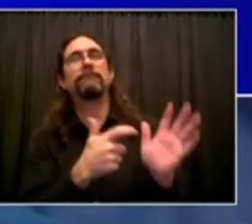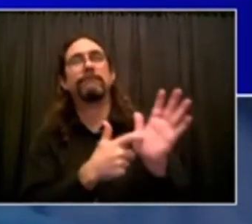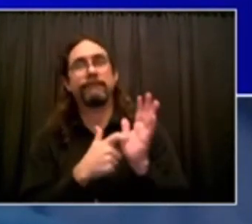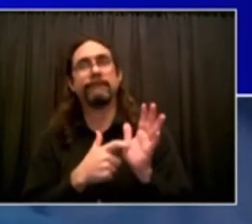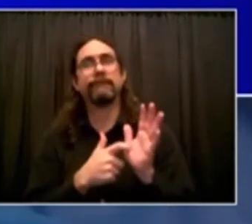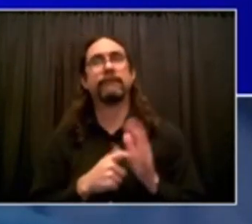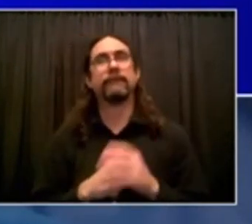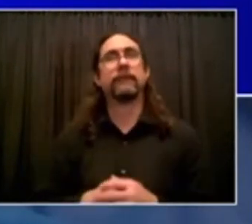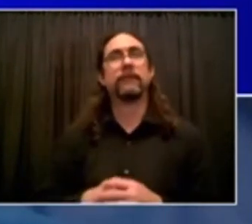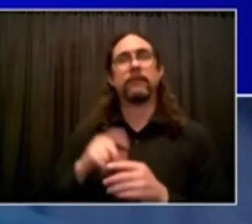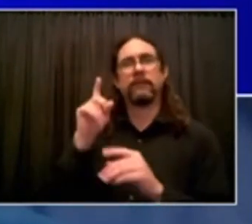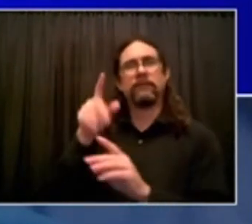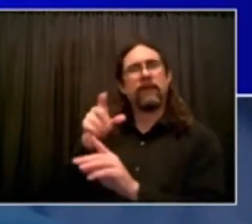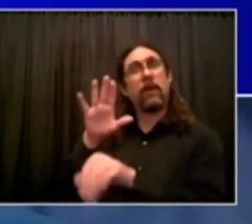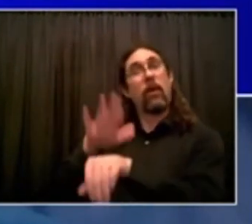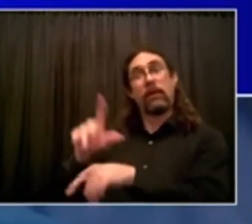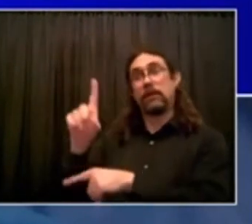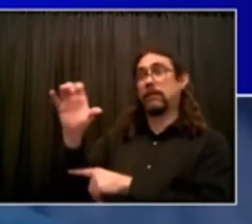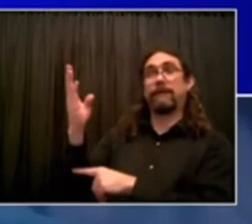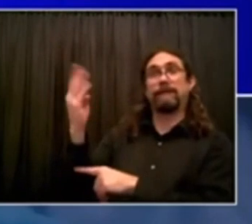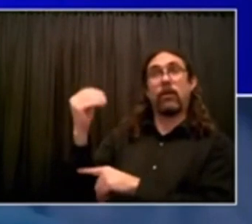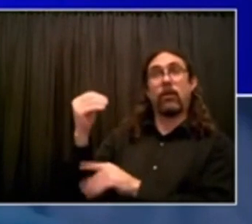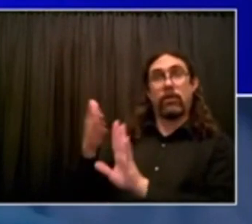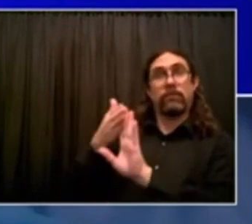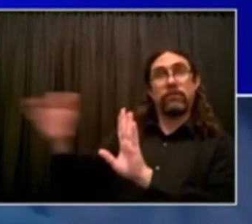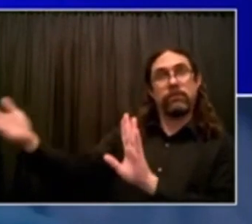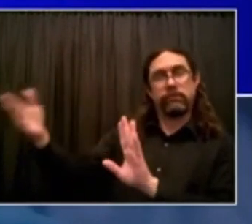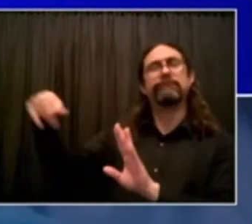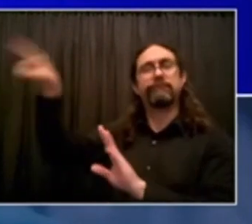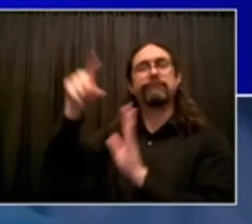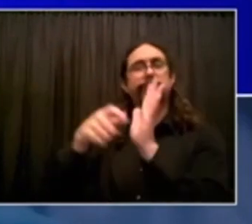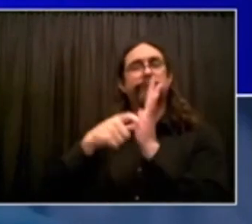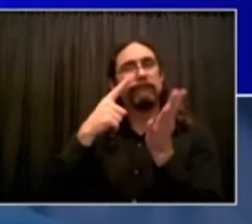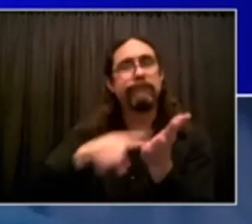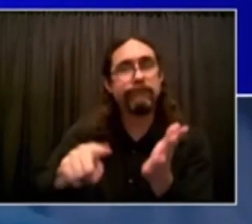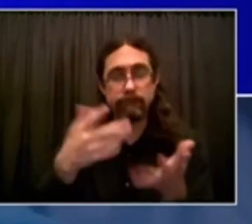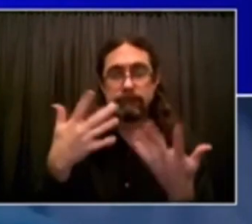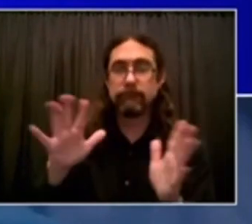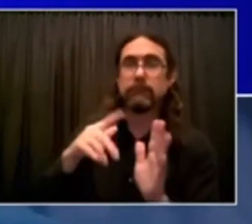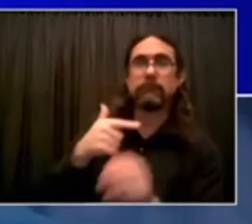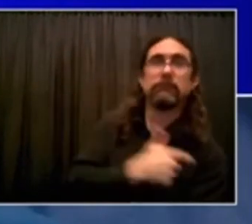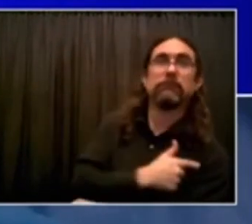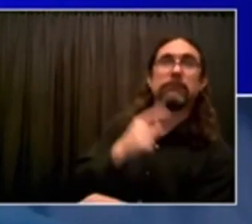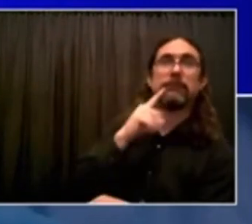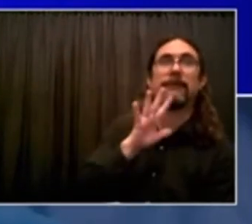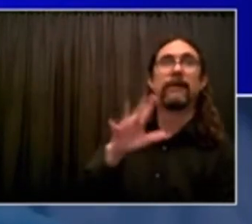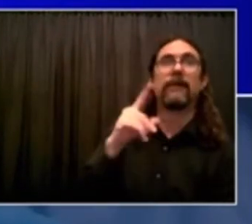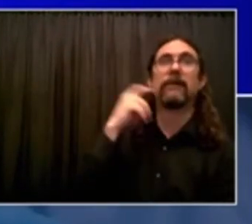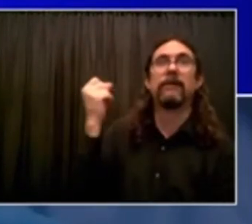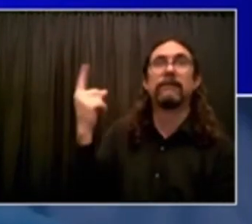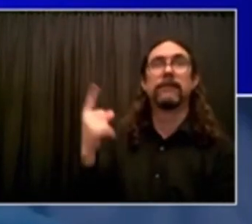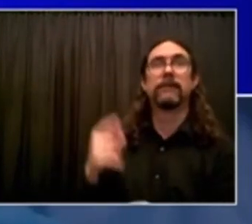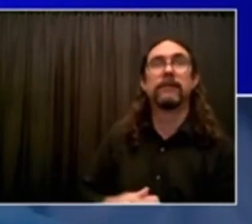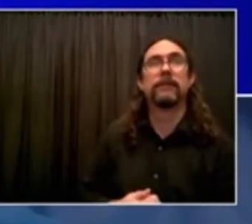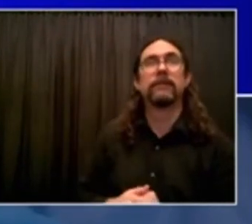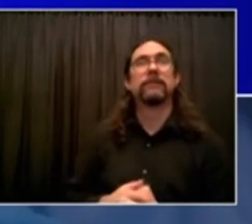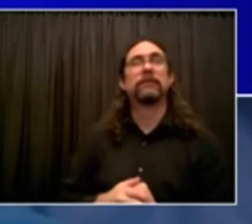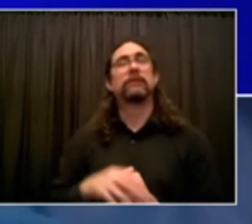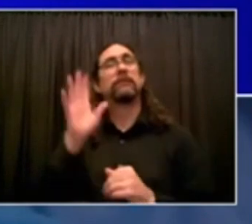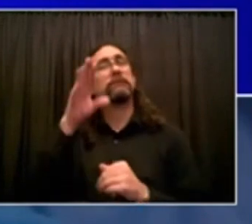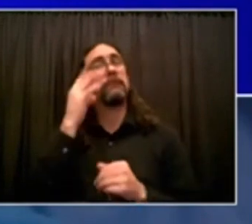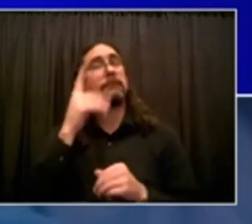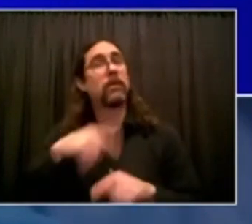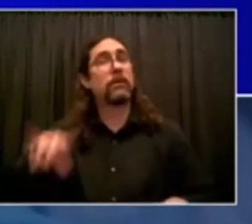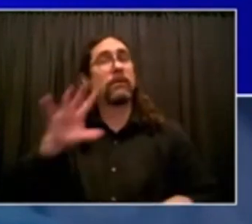every school with 5 to 11-year-olds. This will be the second time around, started last week, continuing this week. If you're a parent, you want to get your